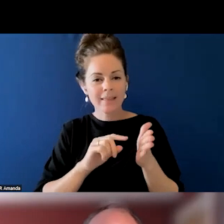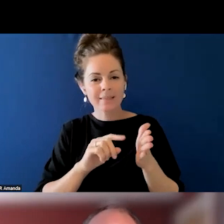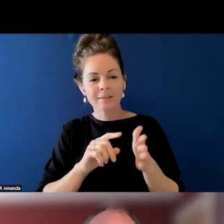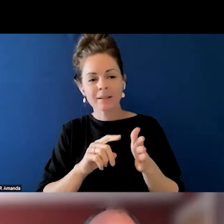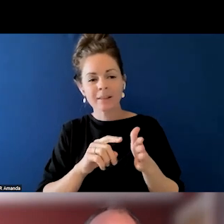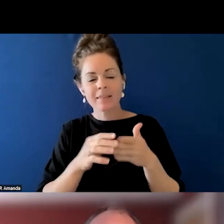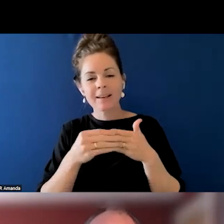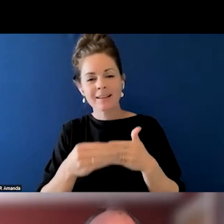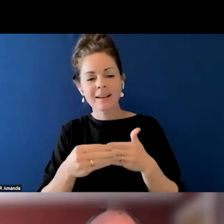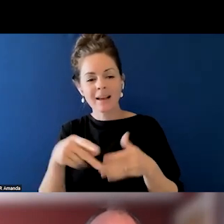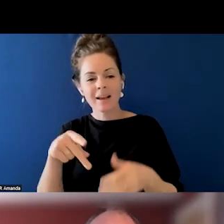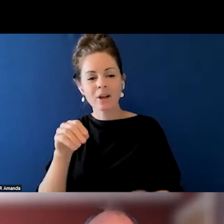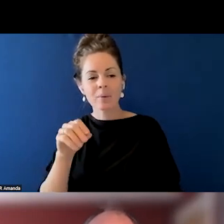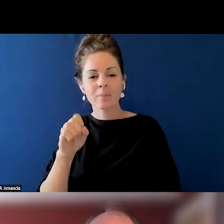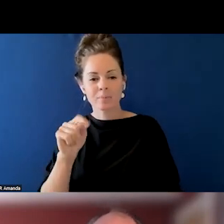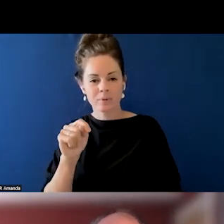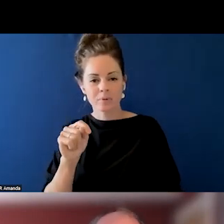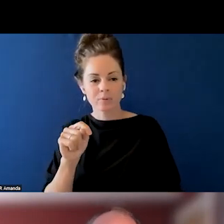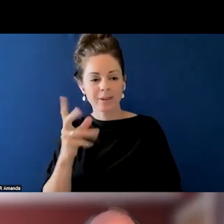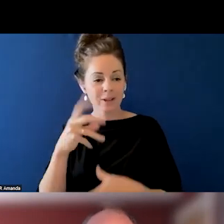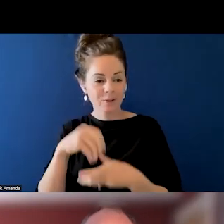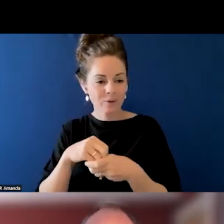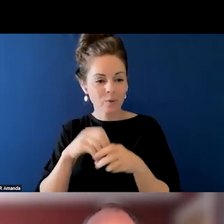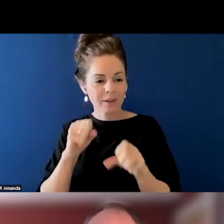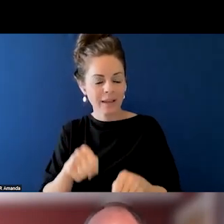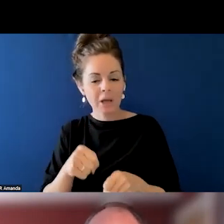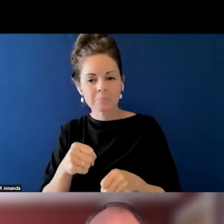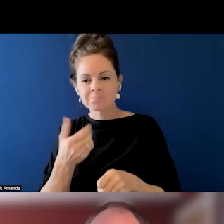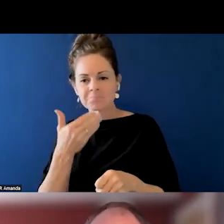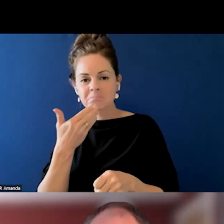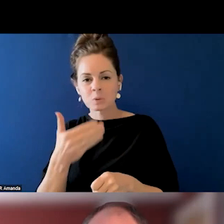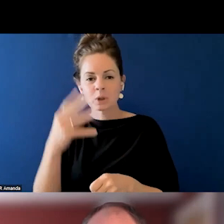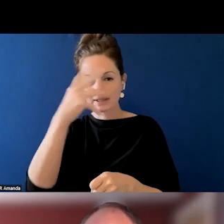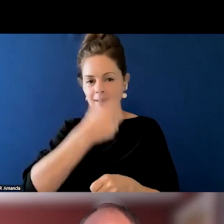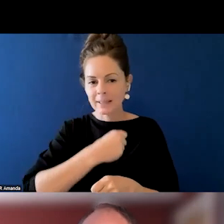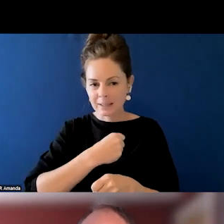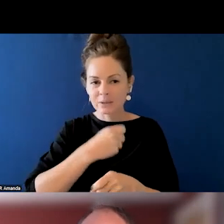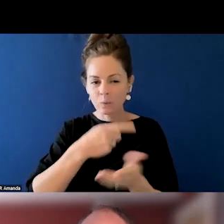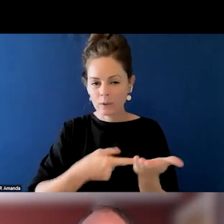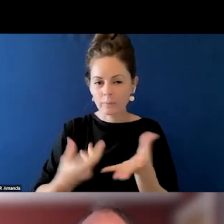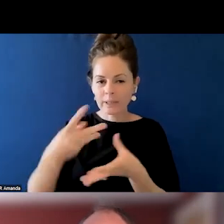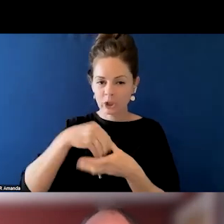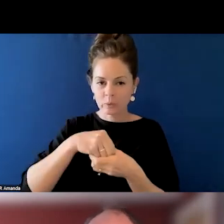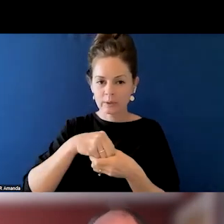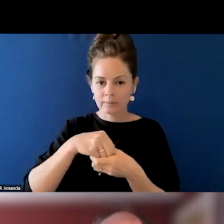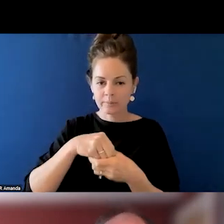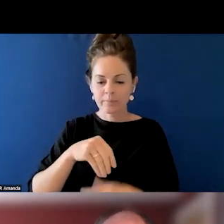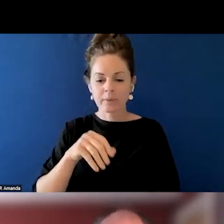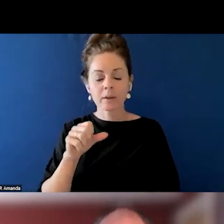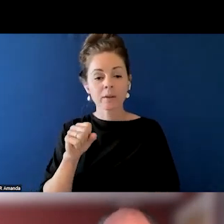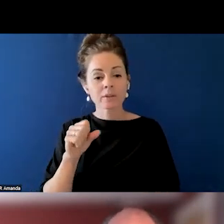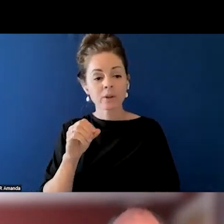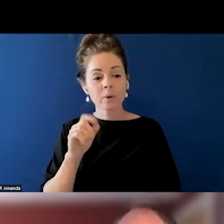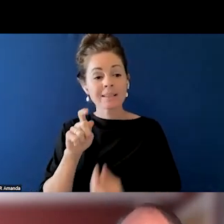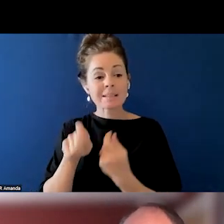included, we can take some guesses as to what likely will get included. So